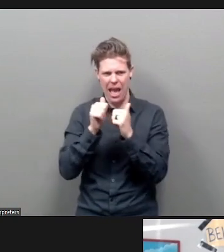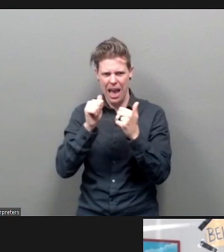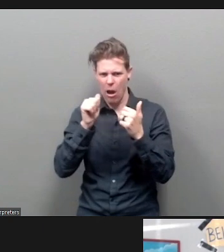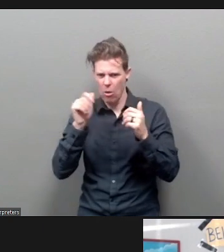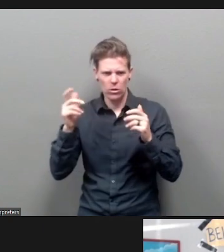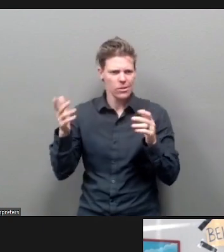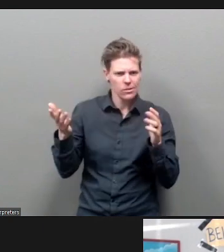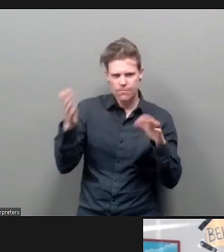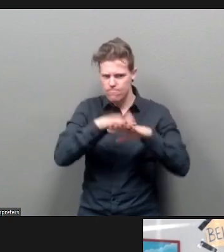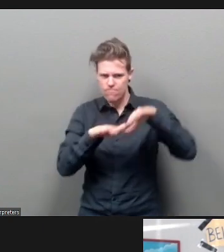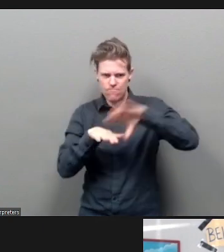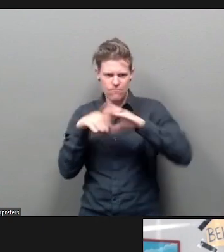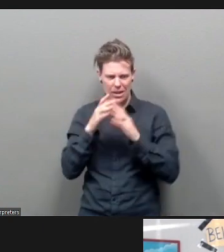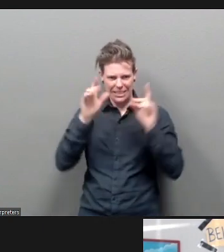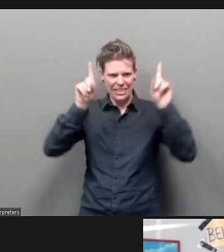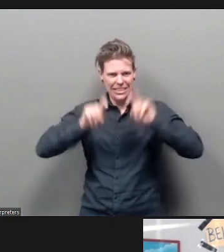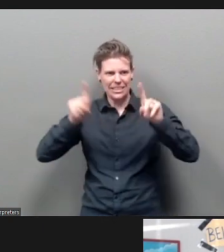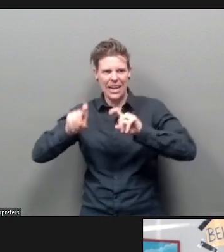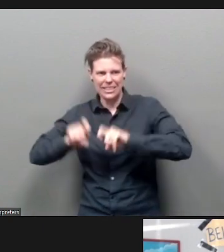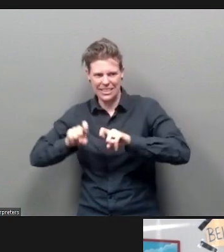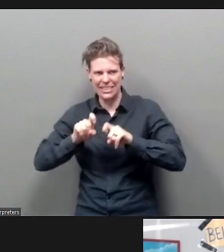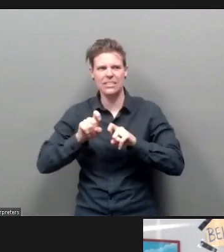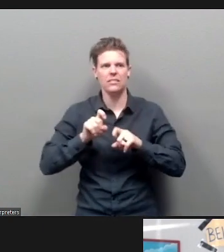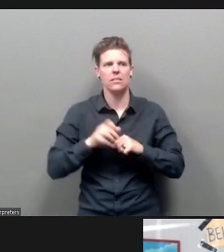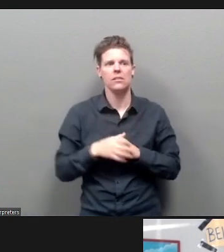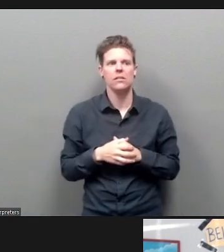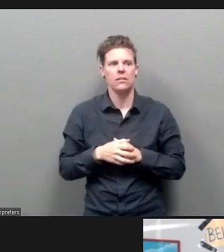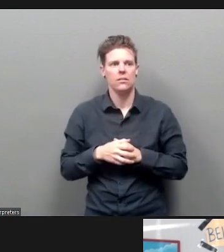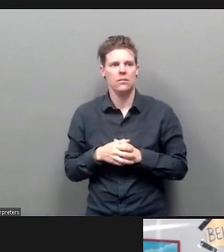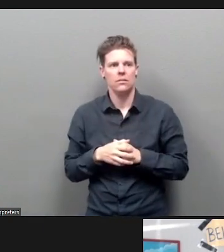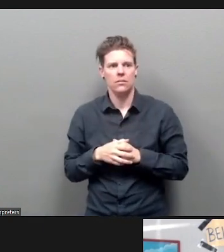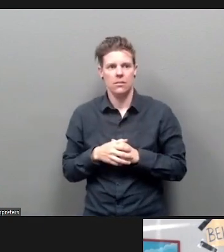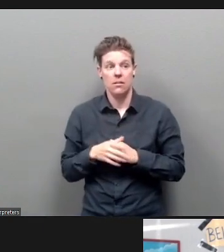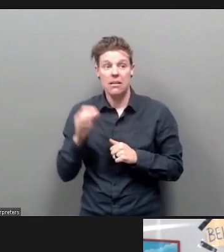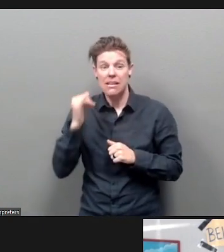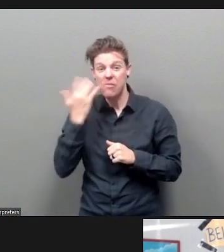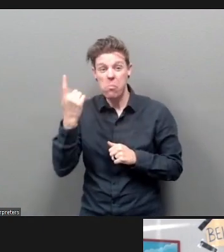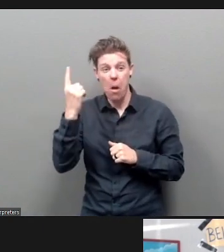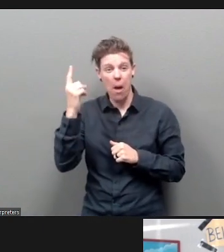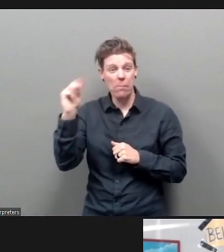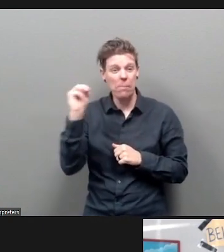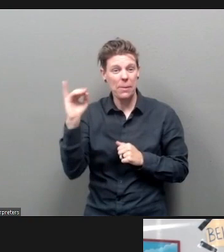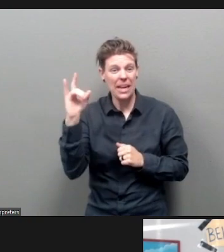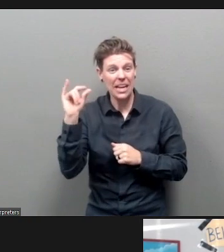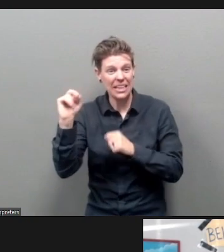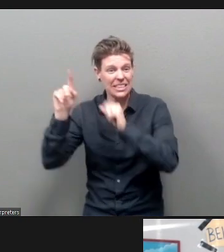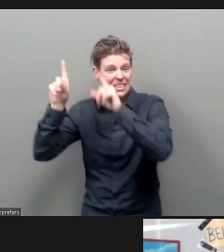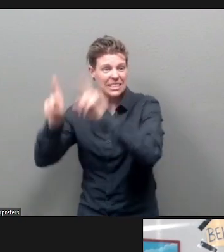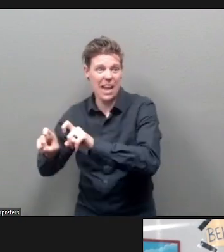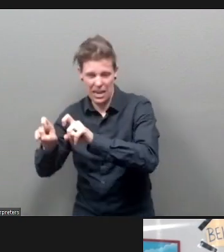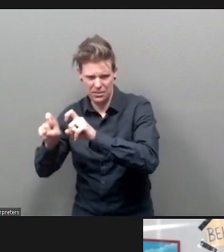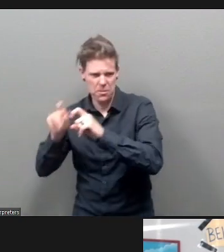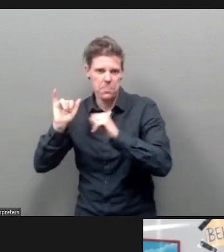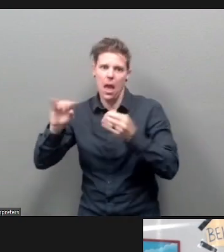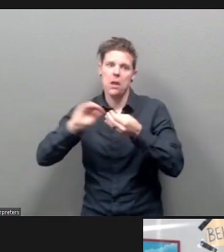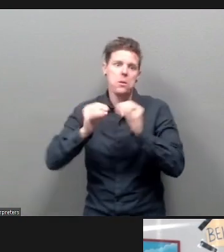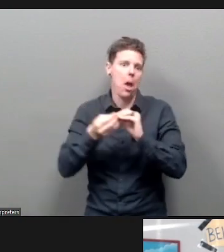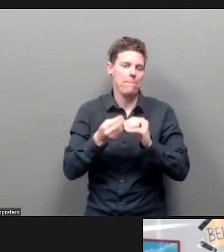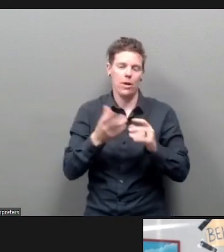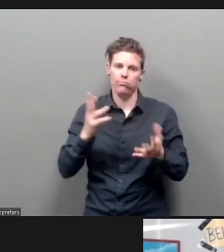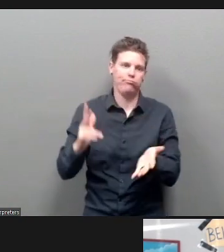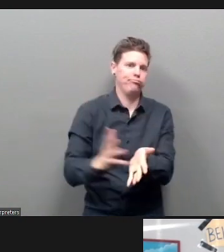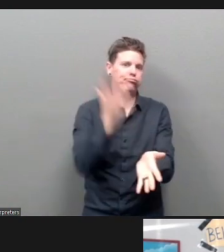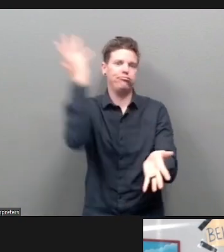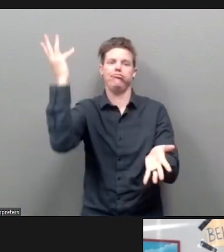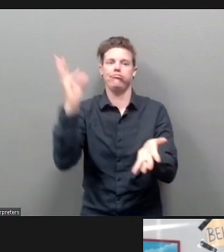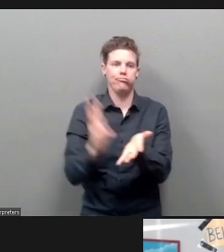1 million tests to the mix will do that. As it becomes more ubiquitous, I think we're gonna have to come up with a different criteria for